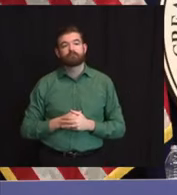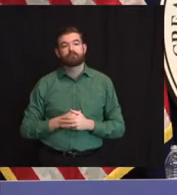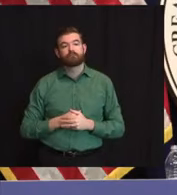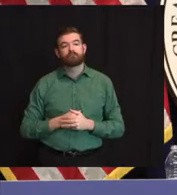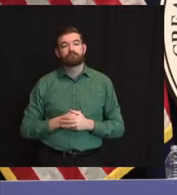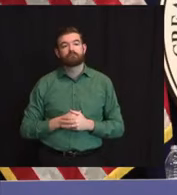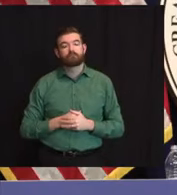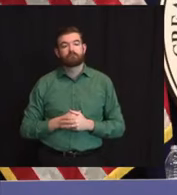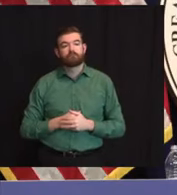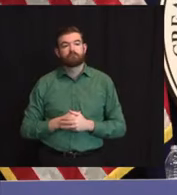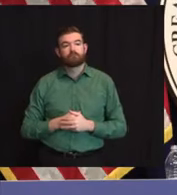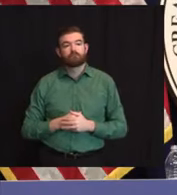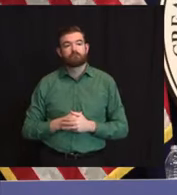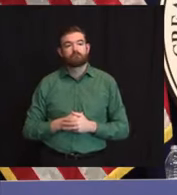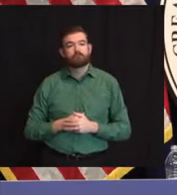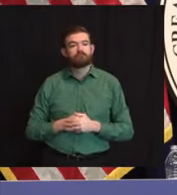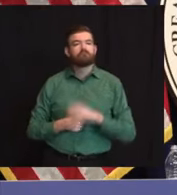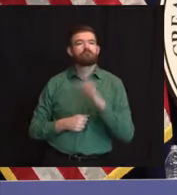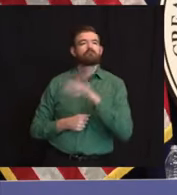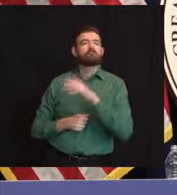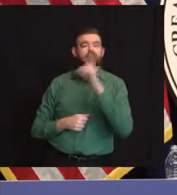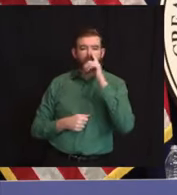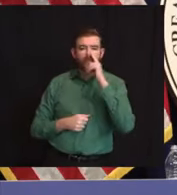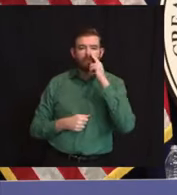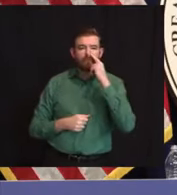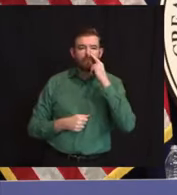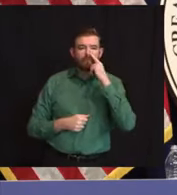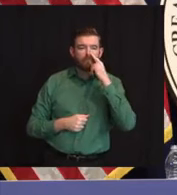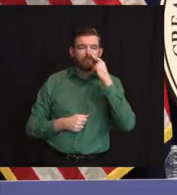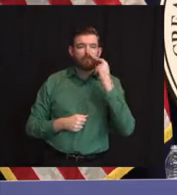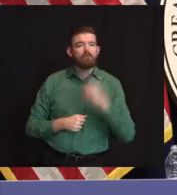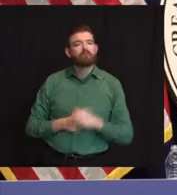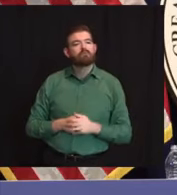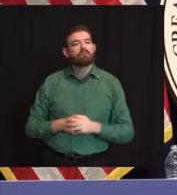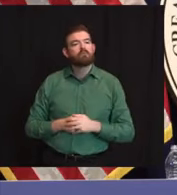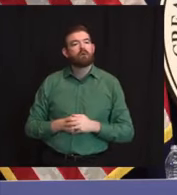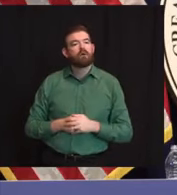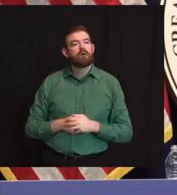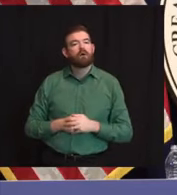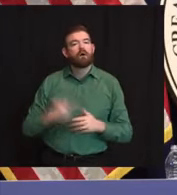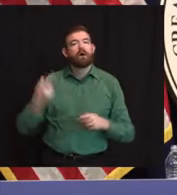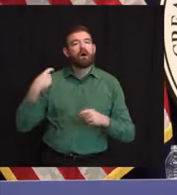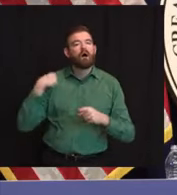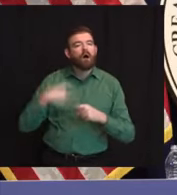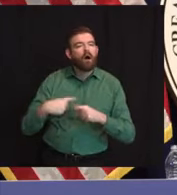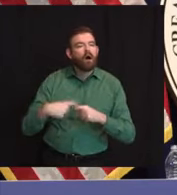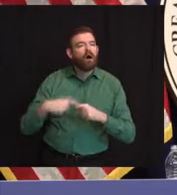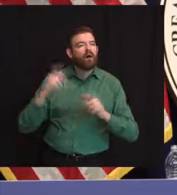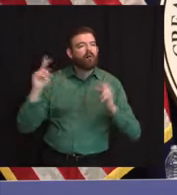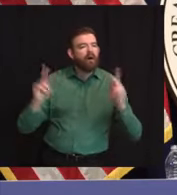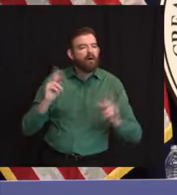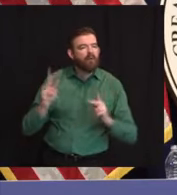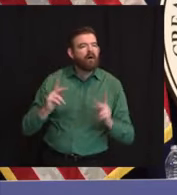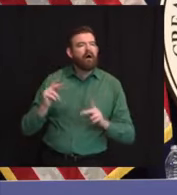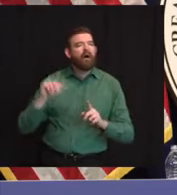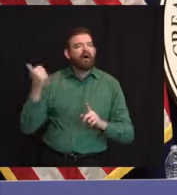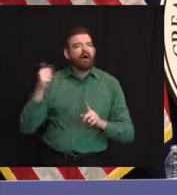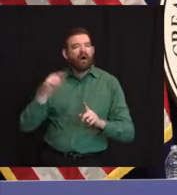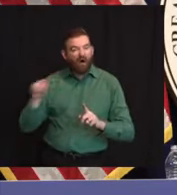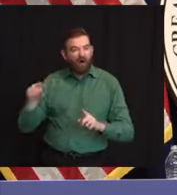COVID deaths in New Jersey. The Department of Health does not seem to have, or at least is not reporting, ethnic and racial data on the population